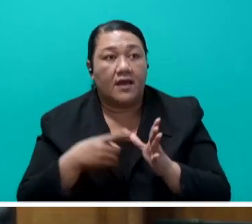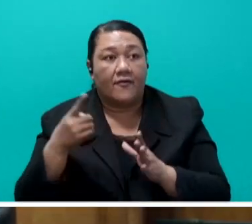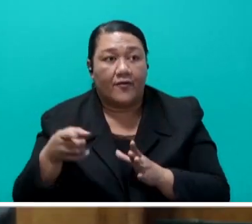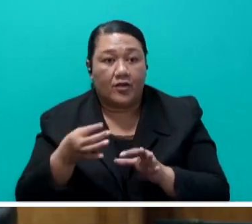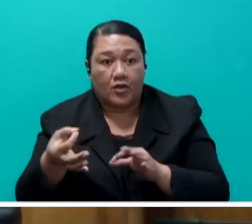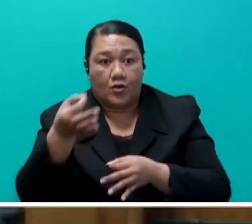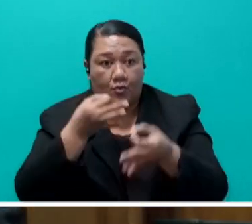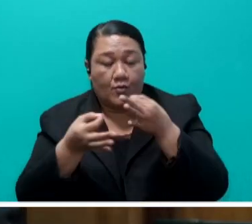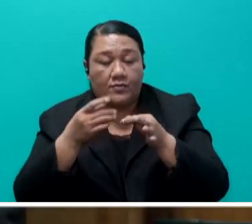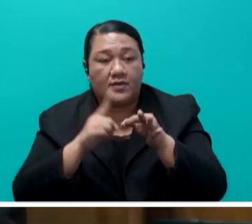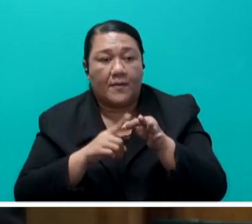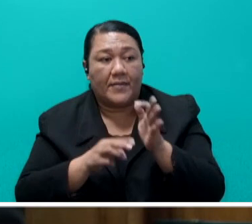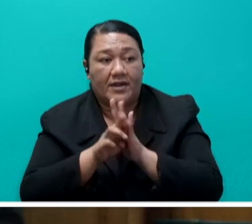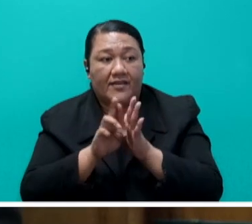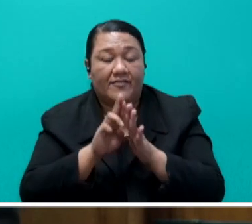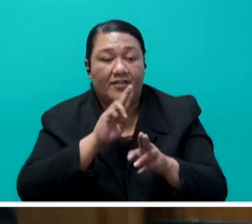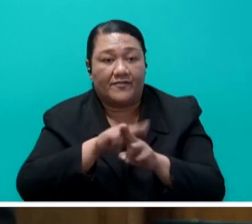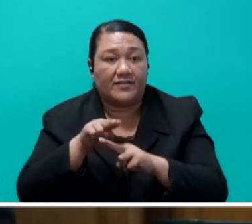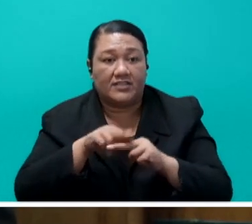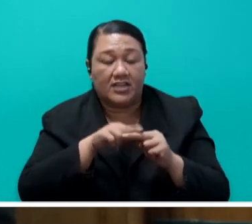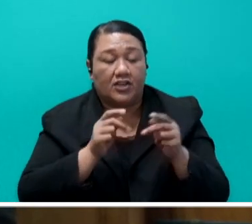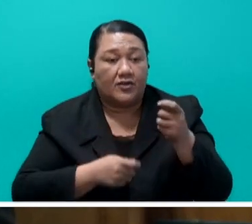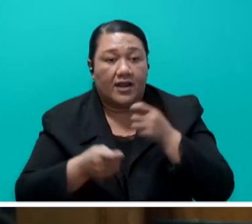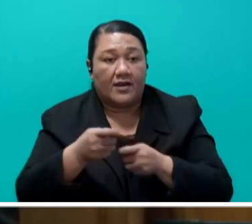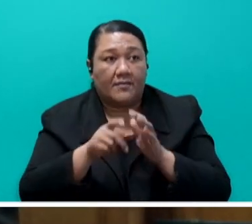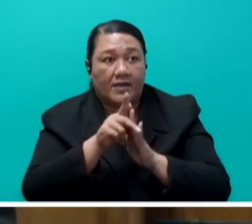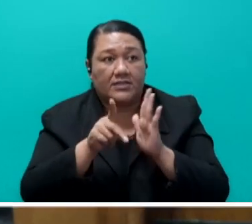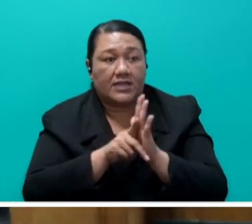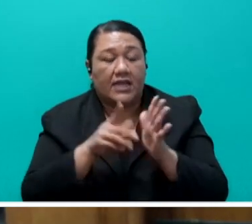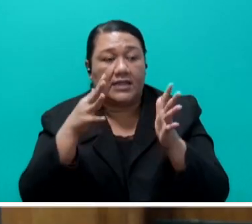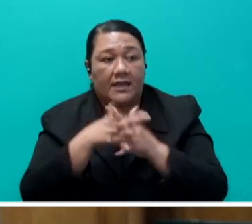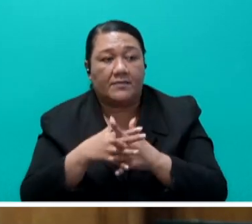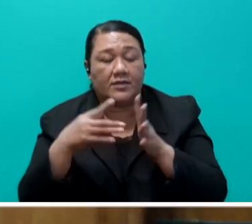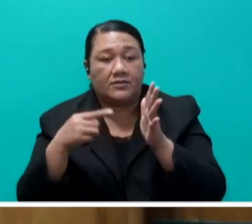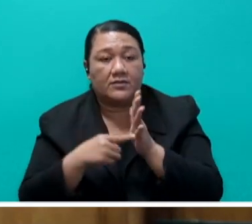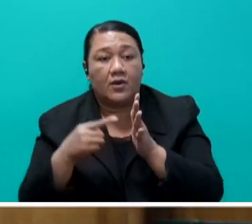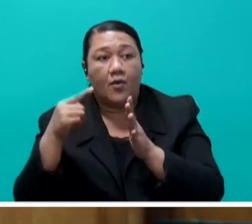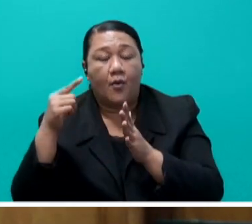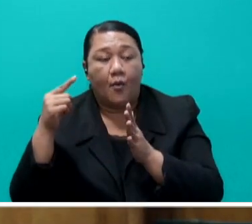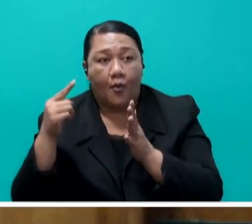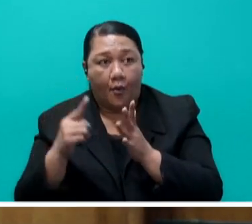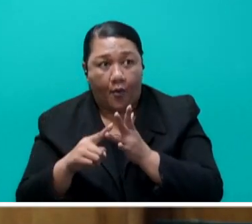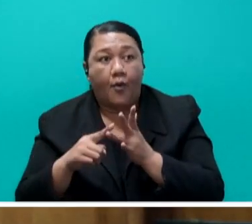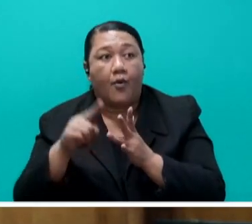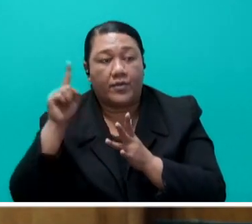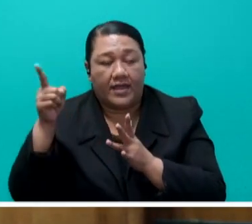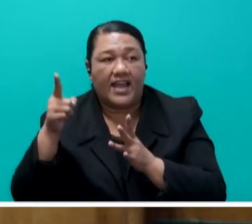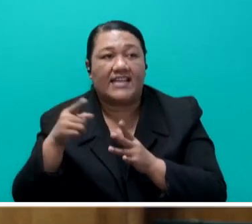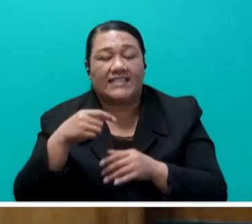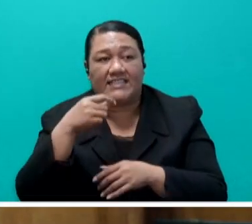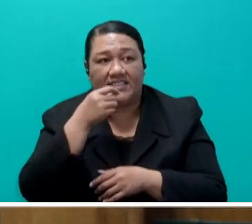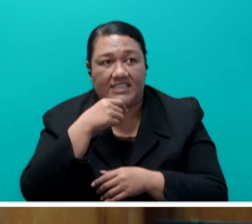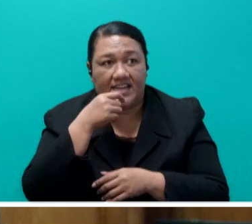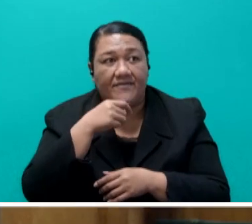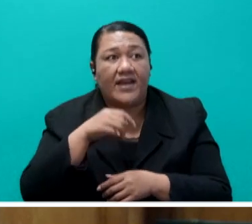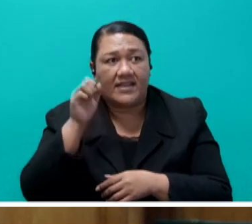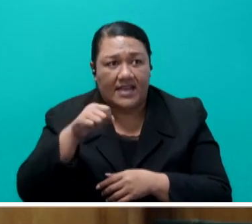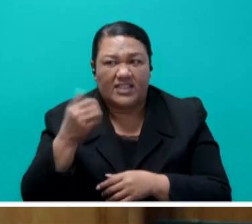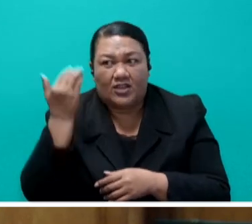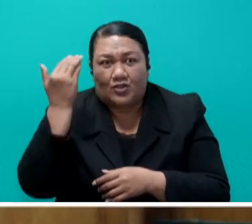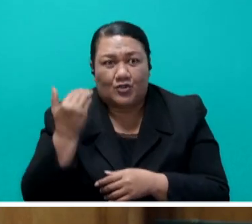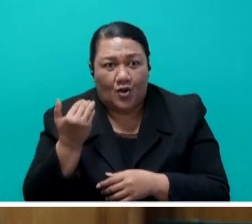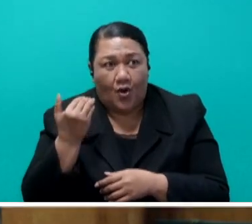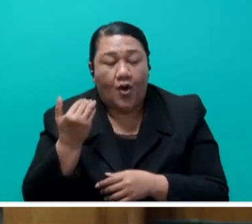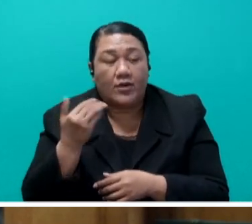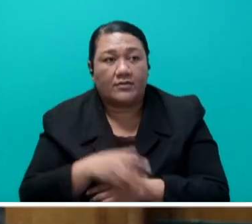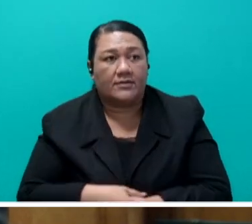review of Fiji's trade policy at the WTO in Geneva. But perhaps just very briefly, sir, before I begin my